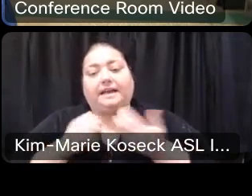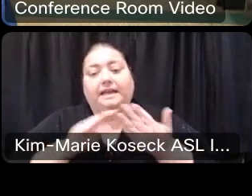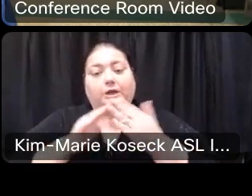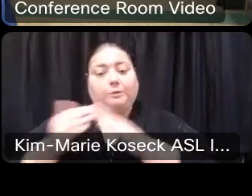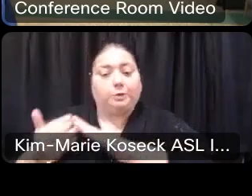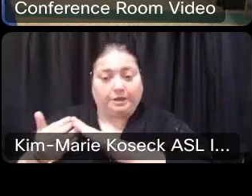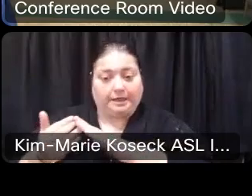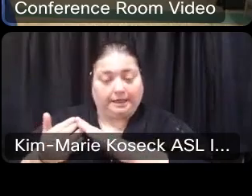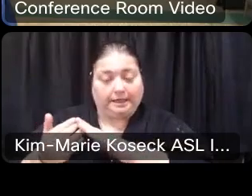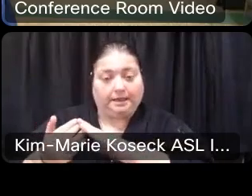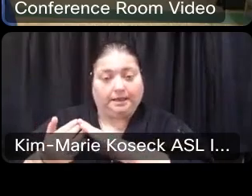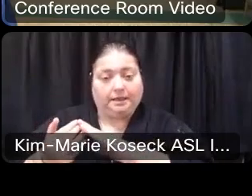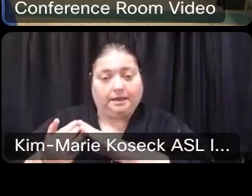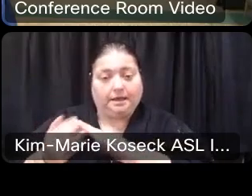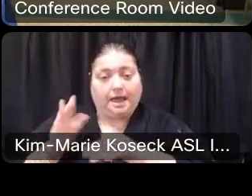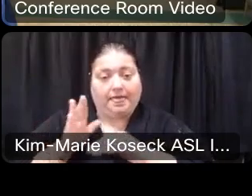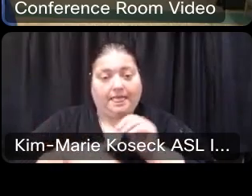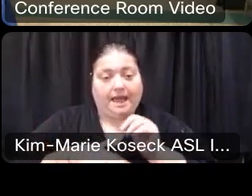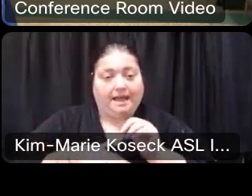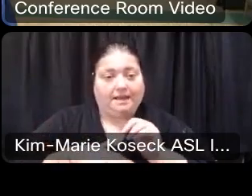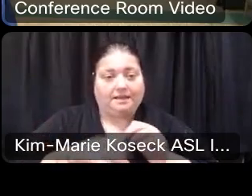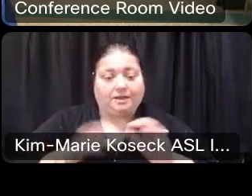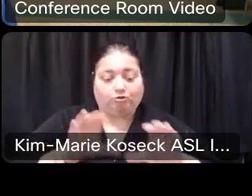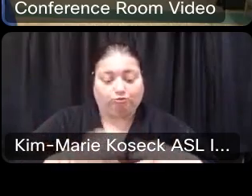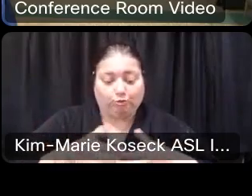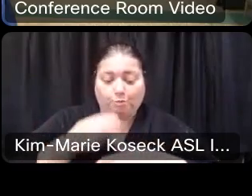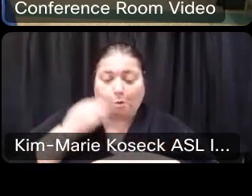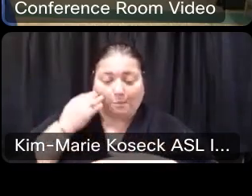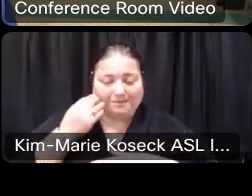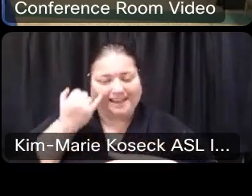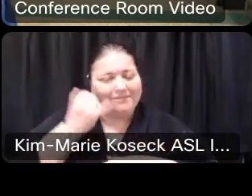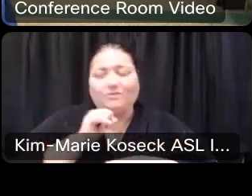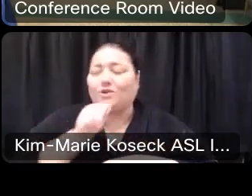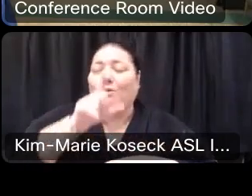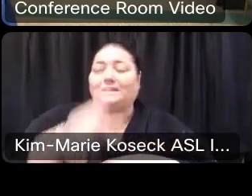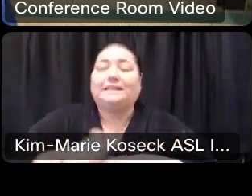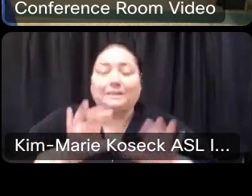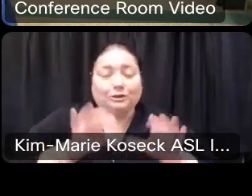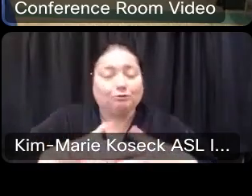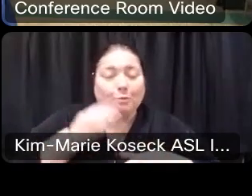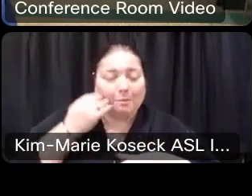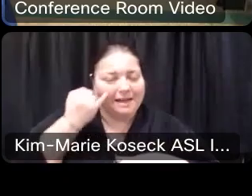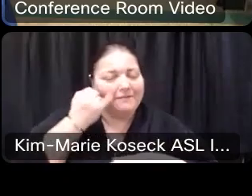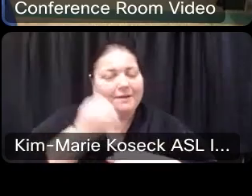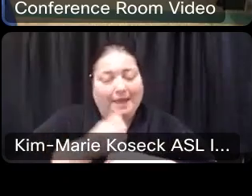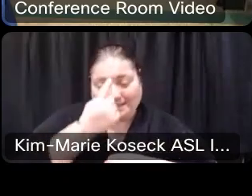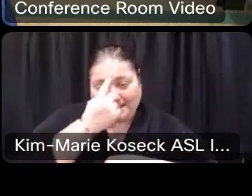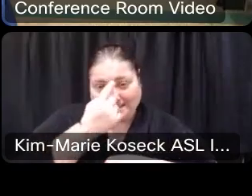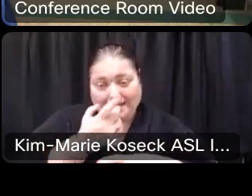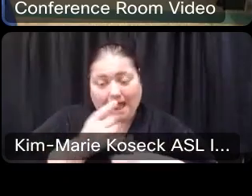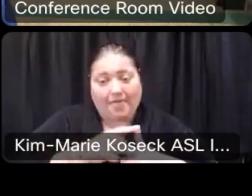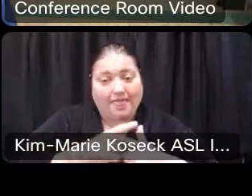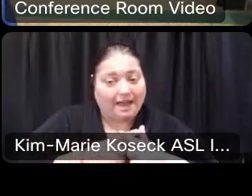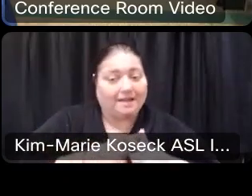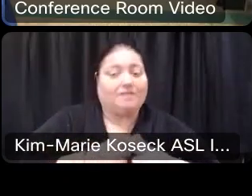community than group homes if you don't need a group home, if that makes sense. And really